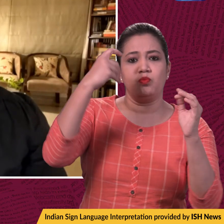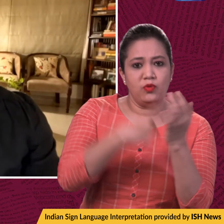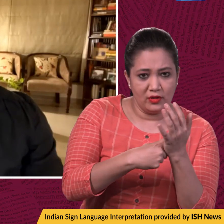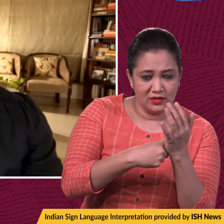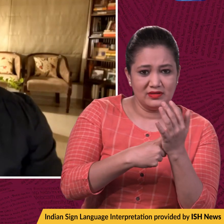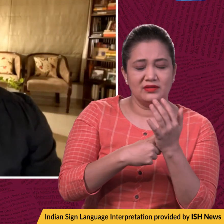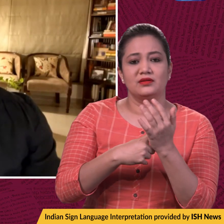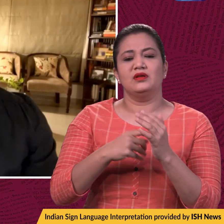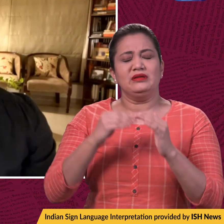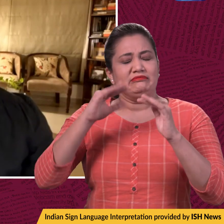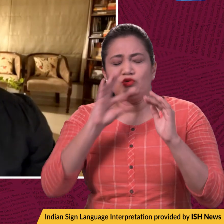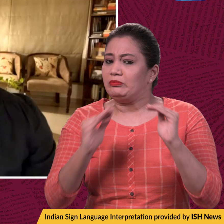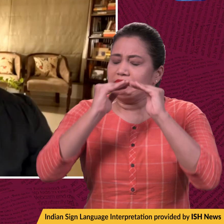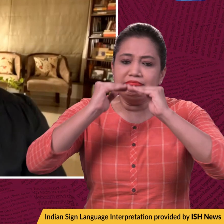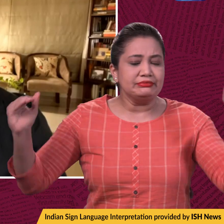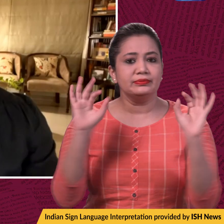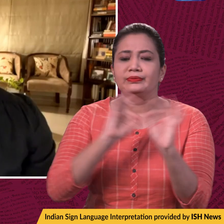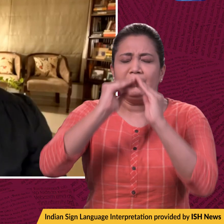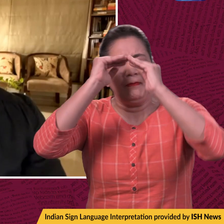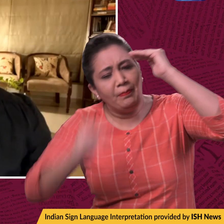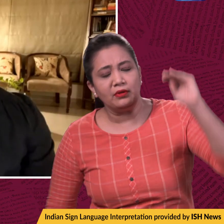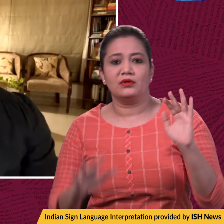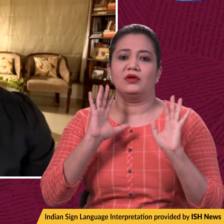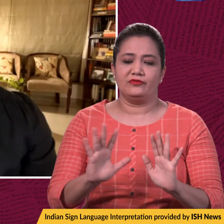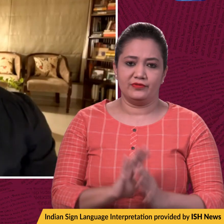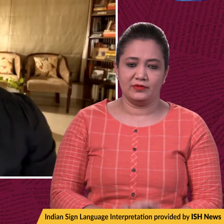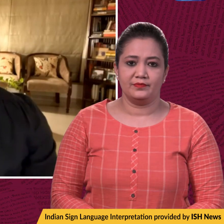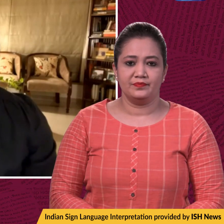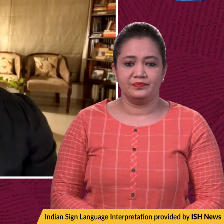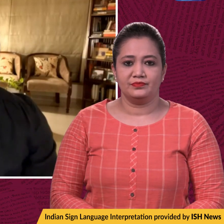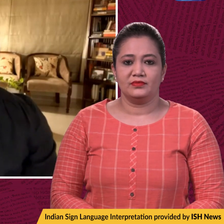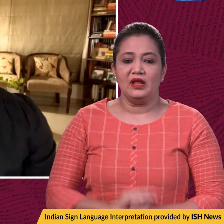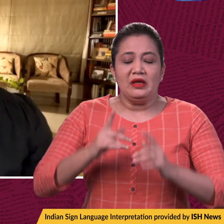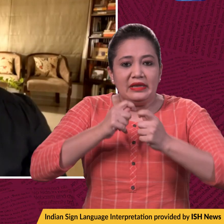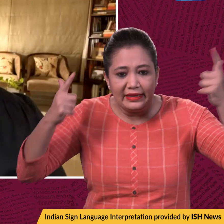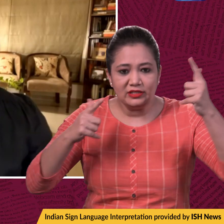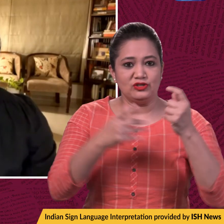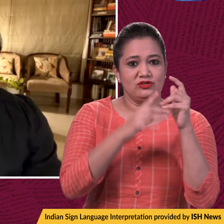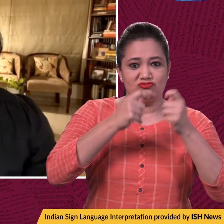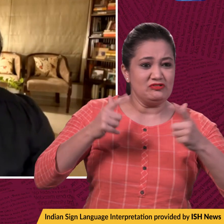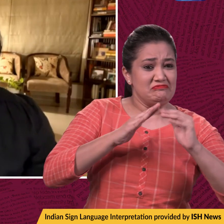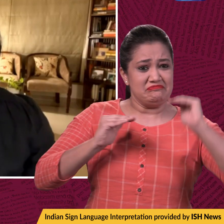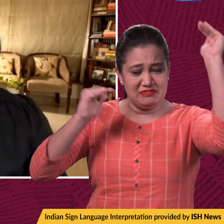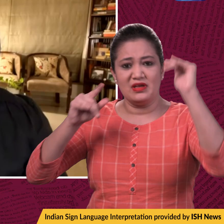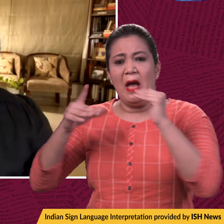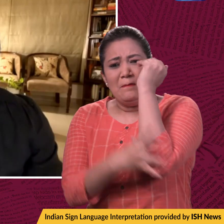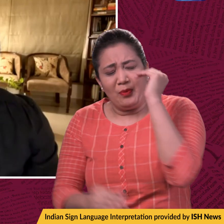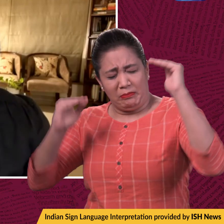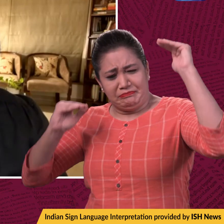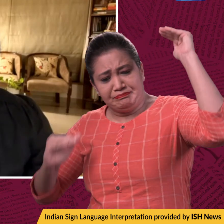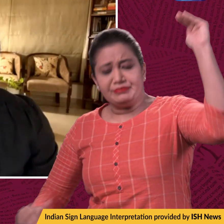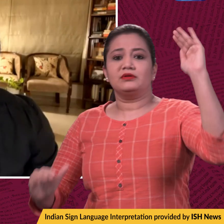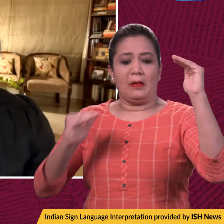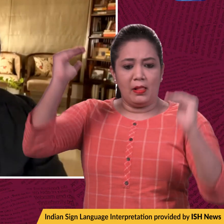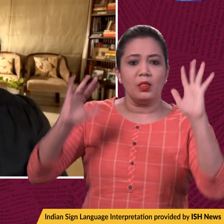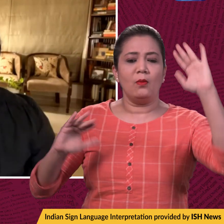quote, poor and very unequal with a very affluent elite, where the top